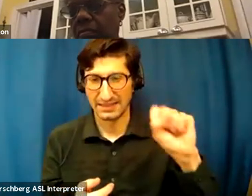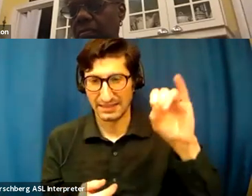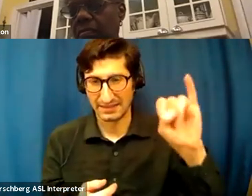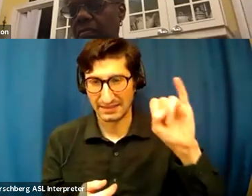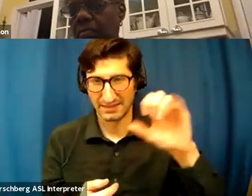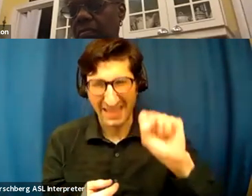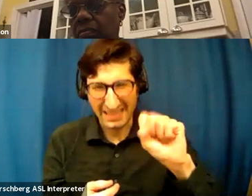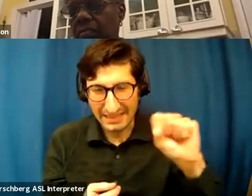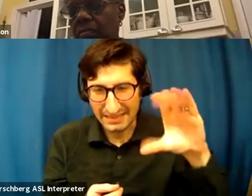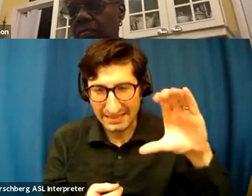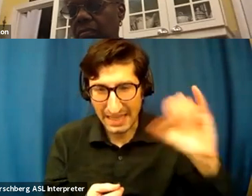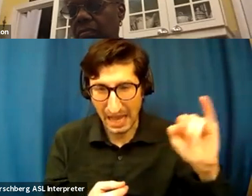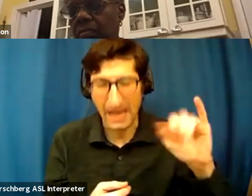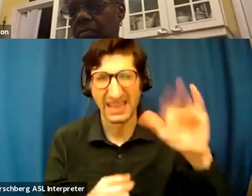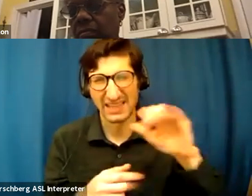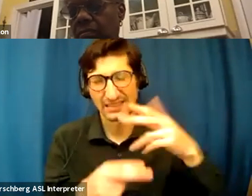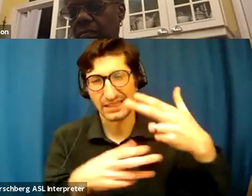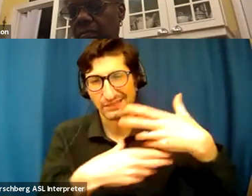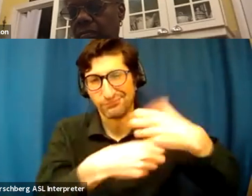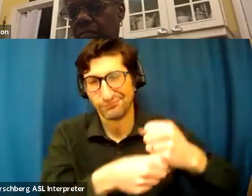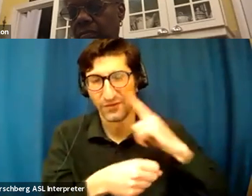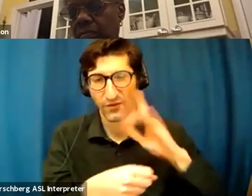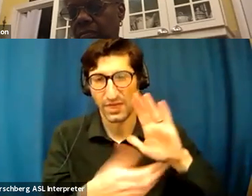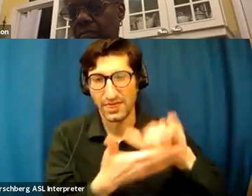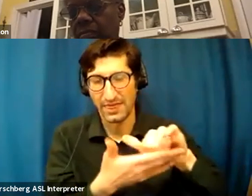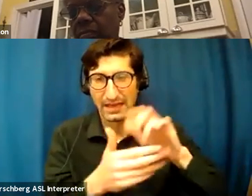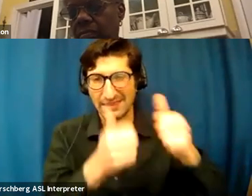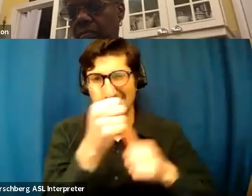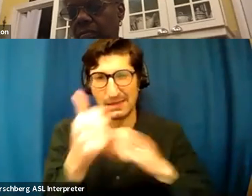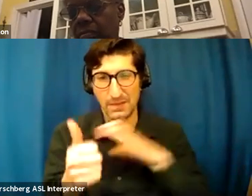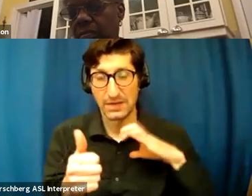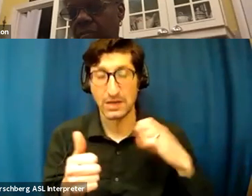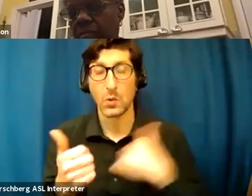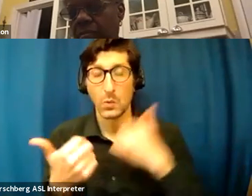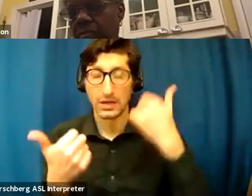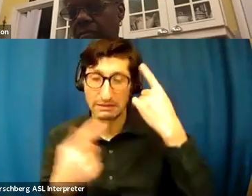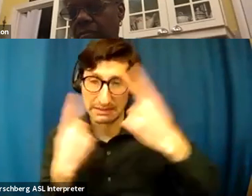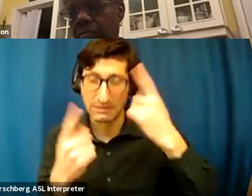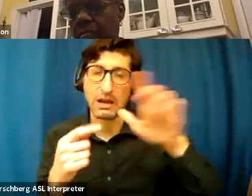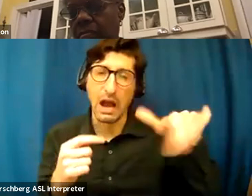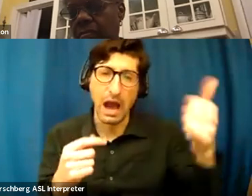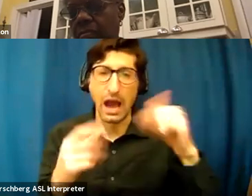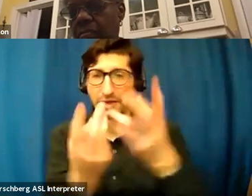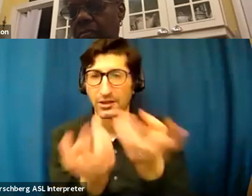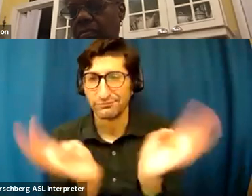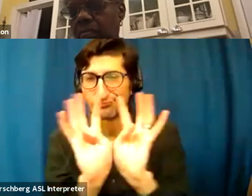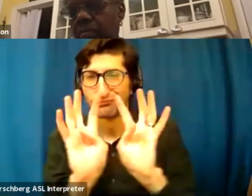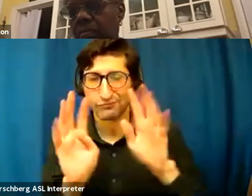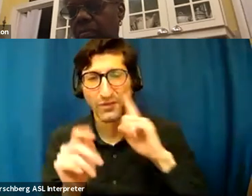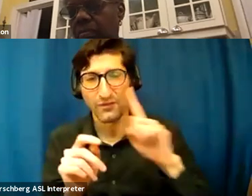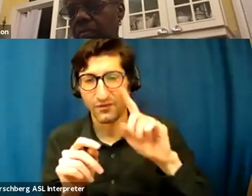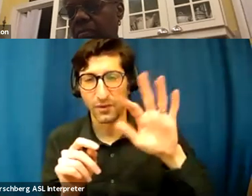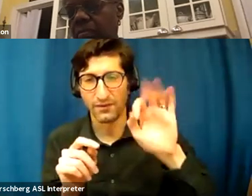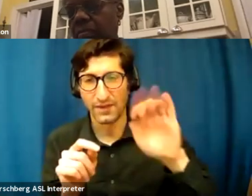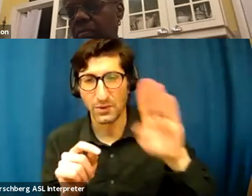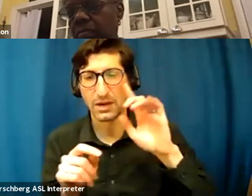In the process of planning a second, we're currently planning a second restorative justice circle for the month of February, as the